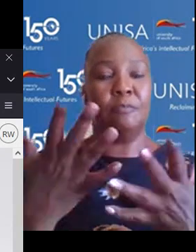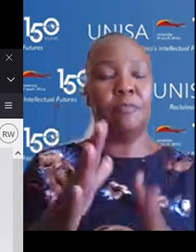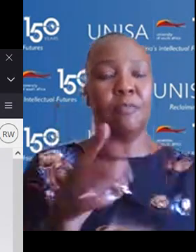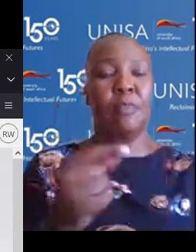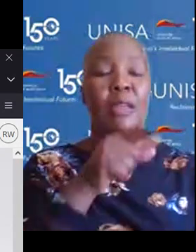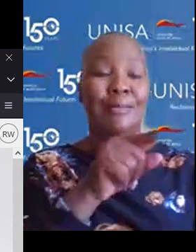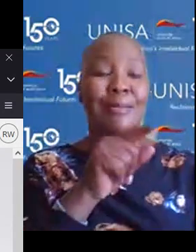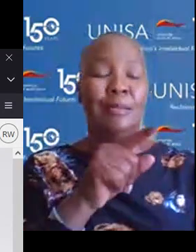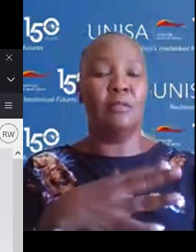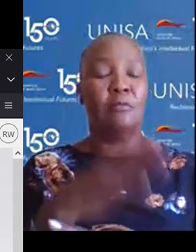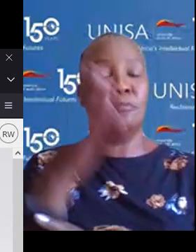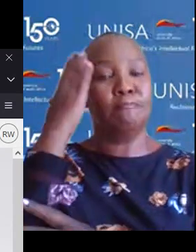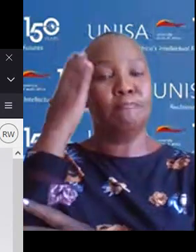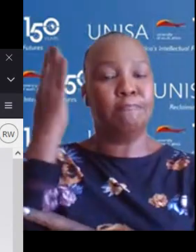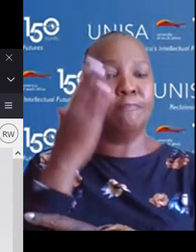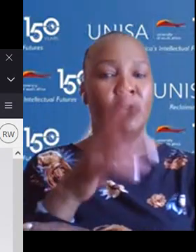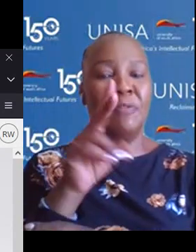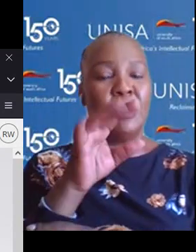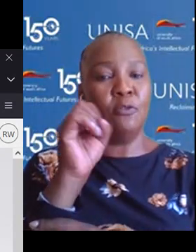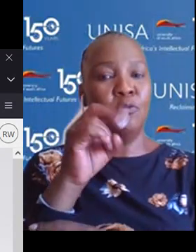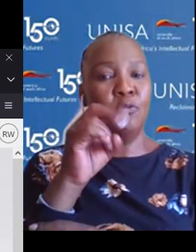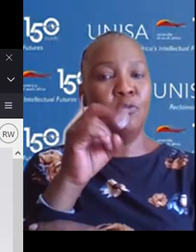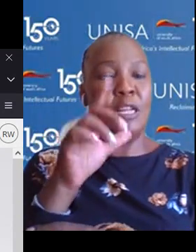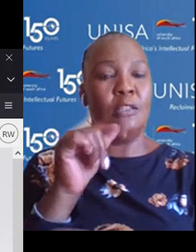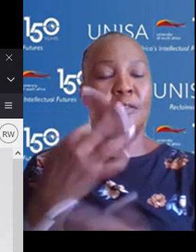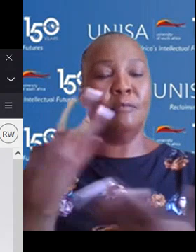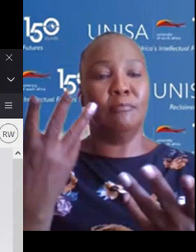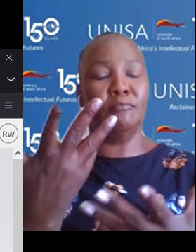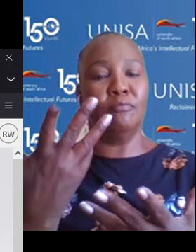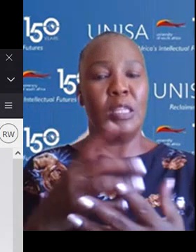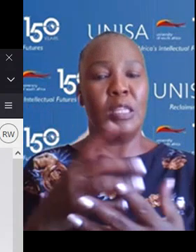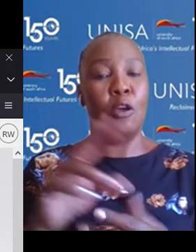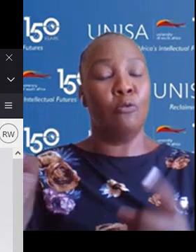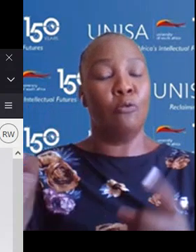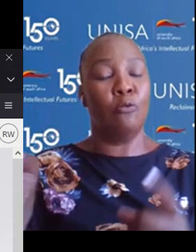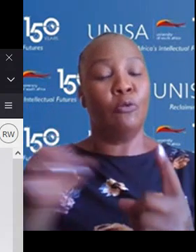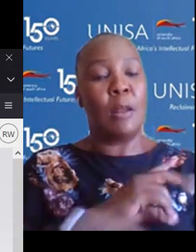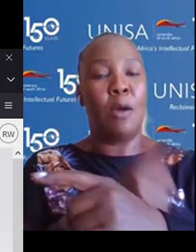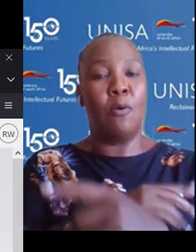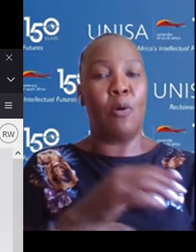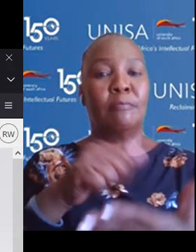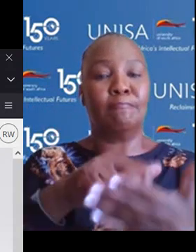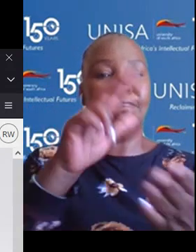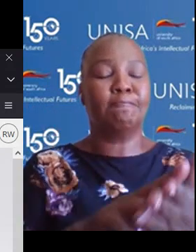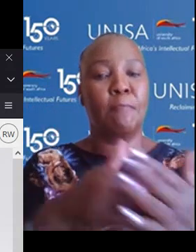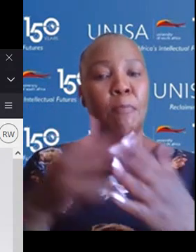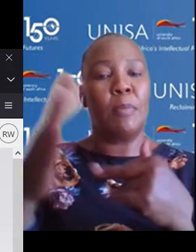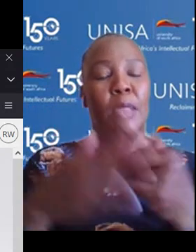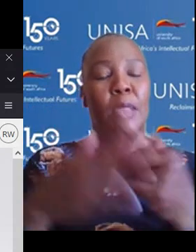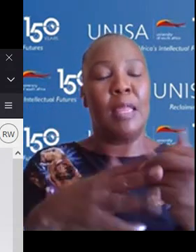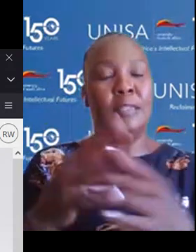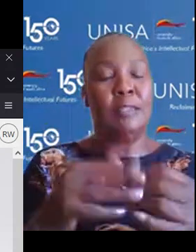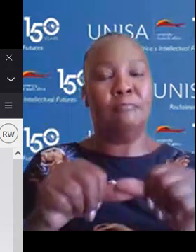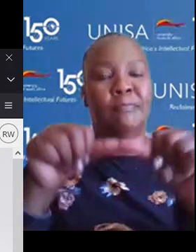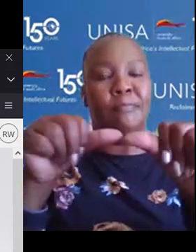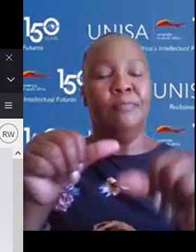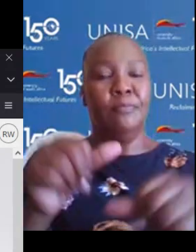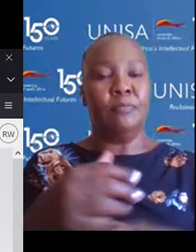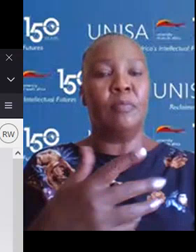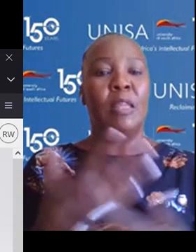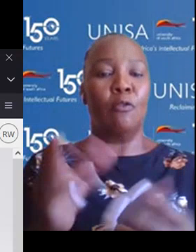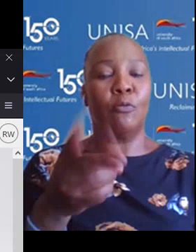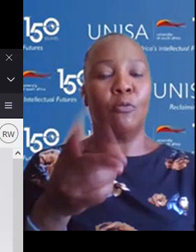you know Visual Studio, go to have a look at Power Apps. A lot of it you can actually build extensions from with Visual Studio as